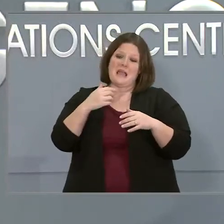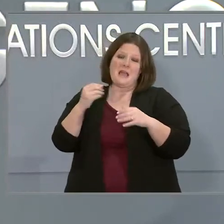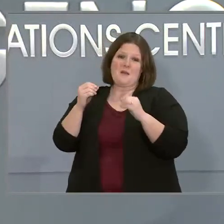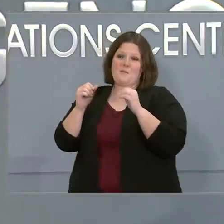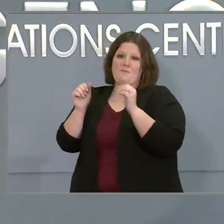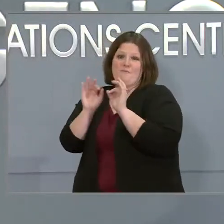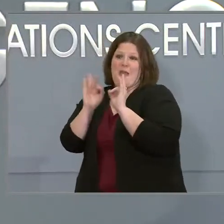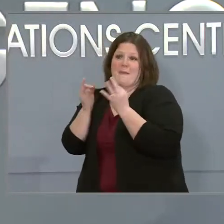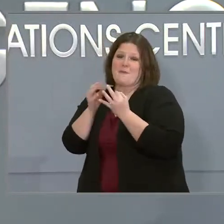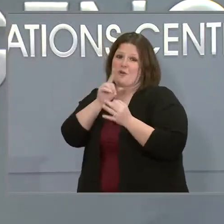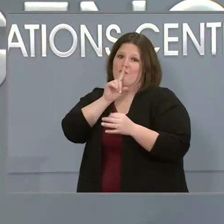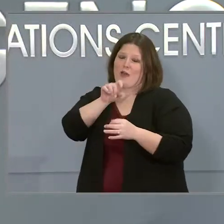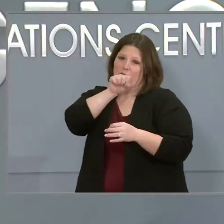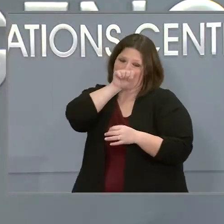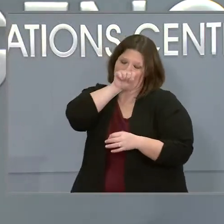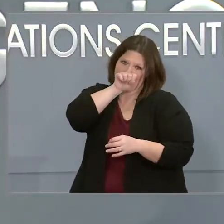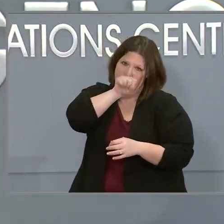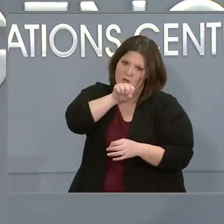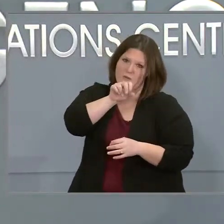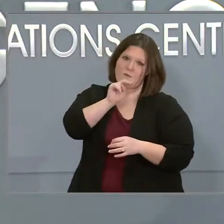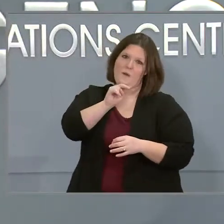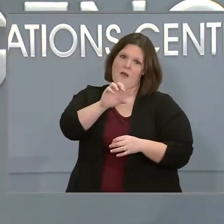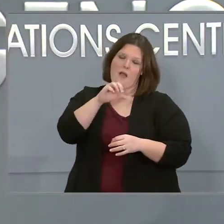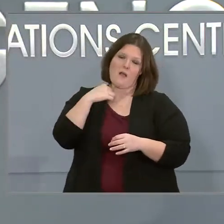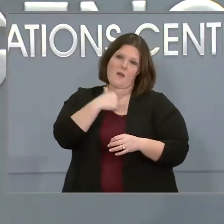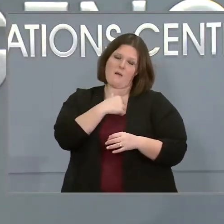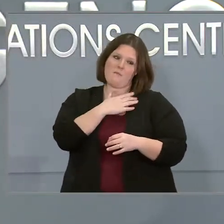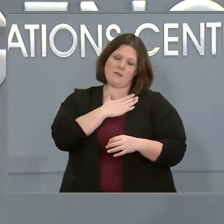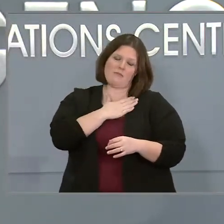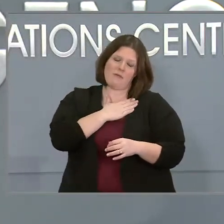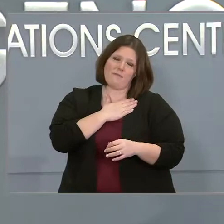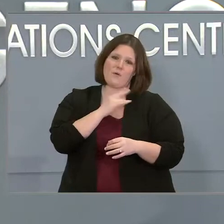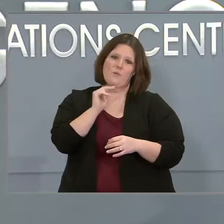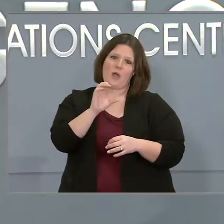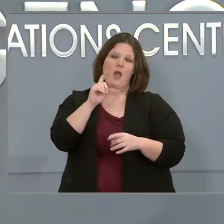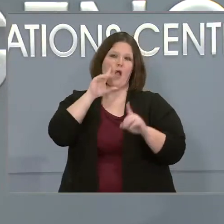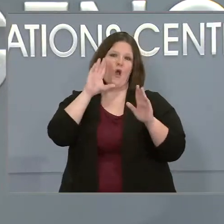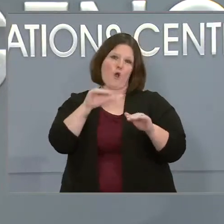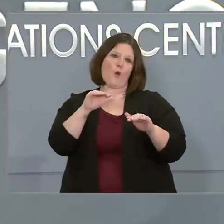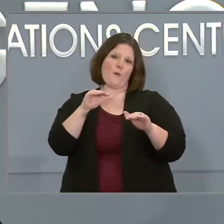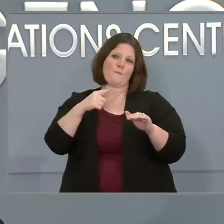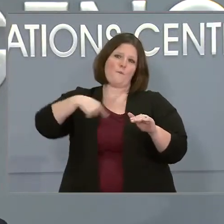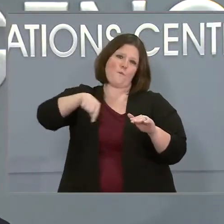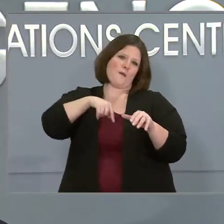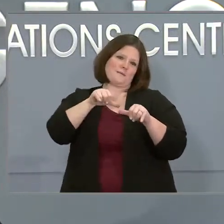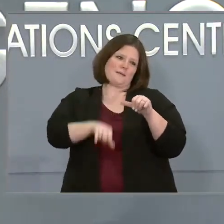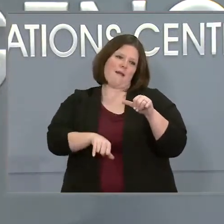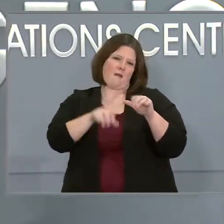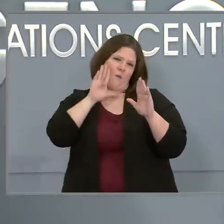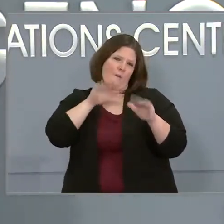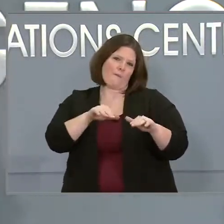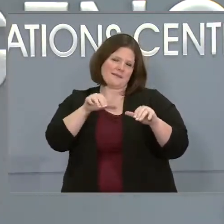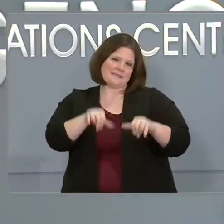have fallen in love with North Carolina. We love it here, and I hope that my next steps will be able to keep us here. Thank you.